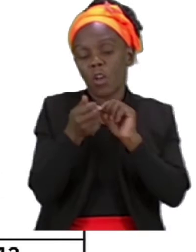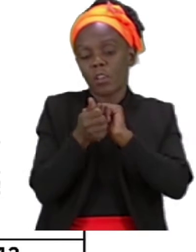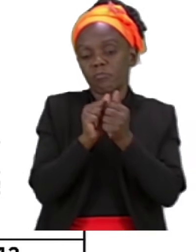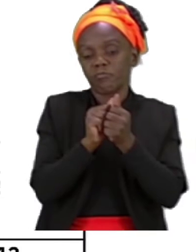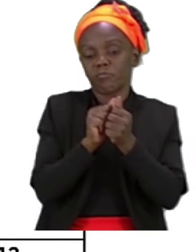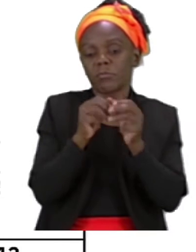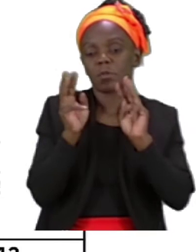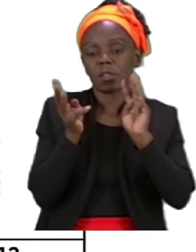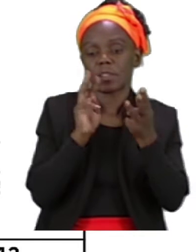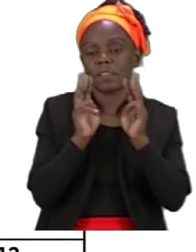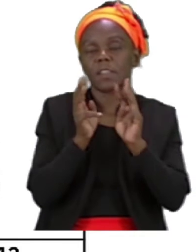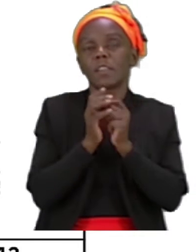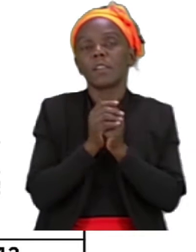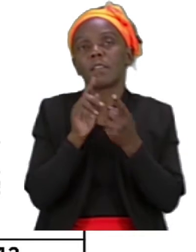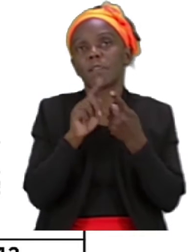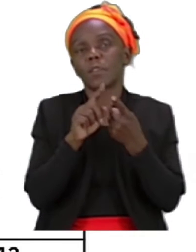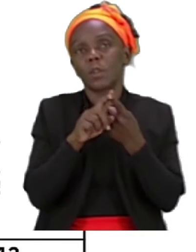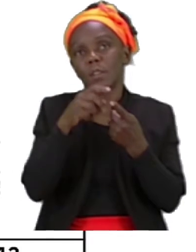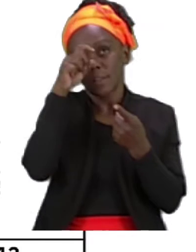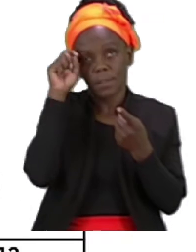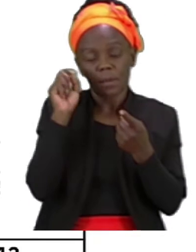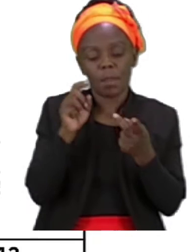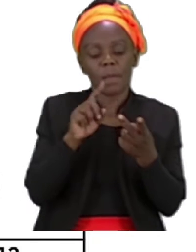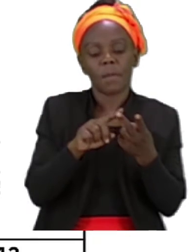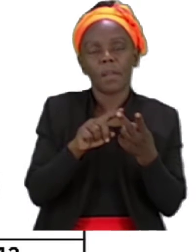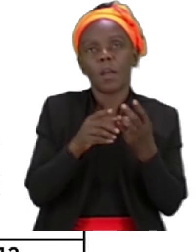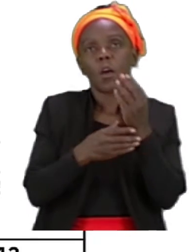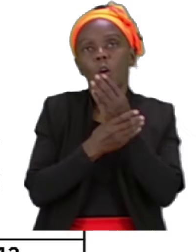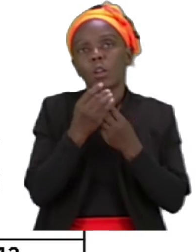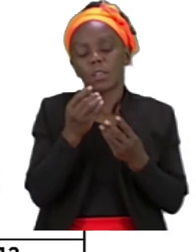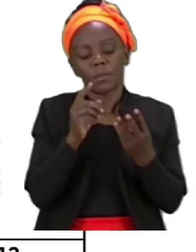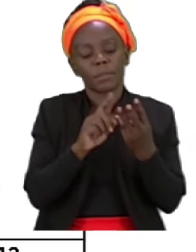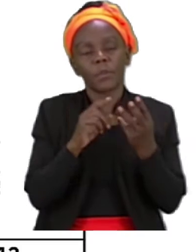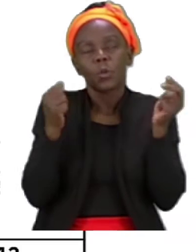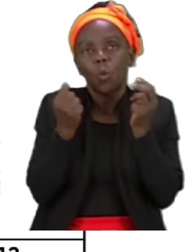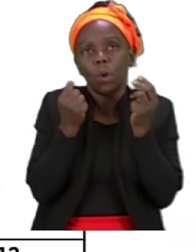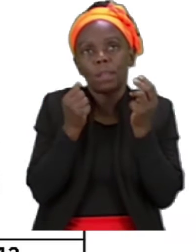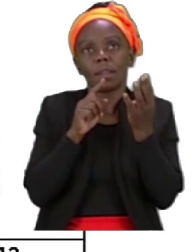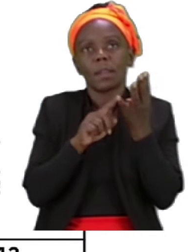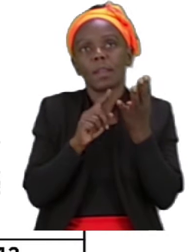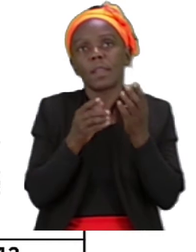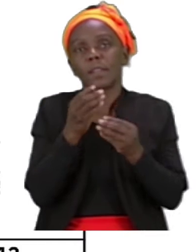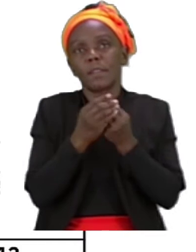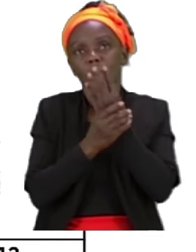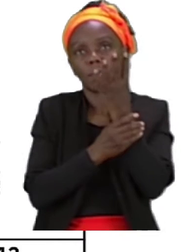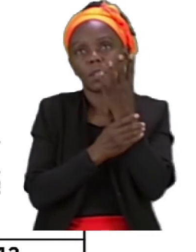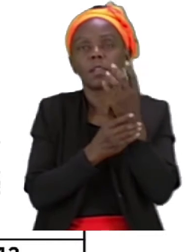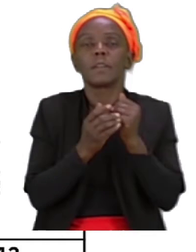or spring. Now I want you to please write what you think the season we